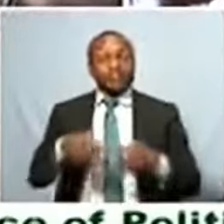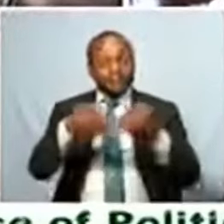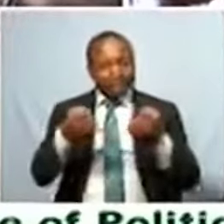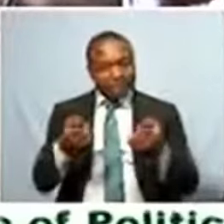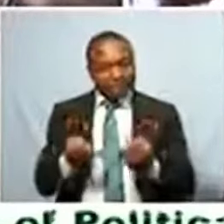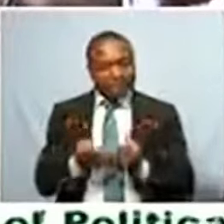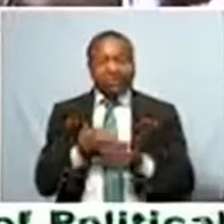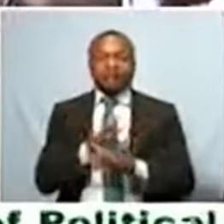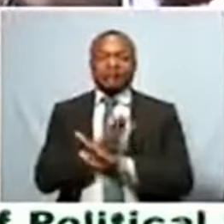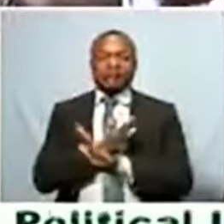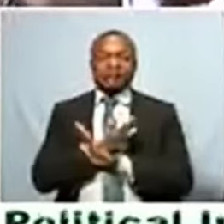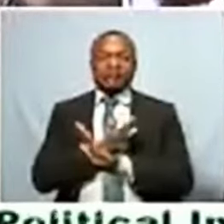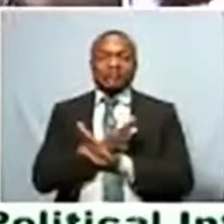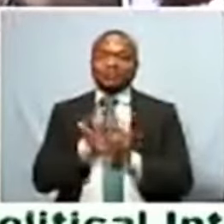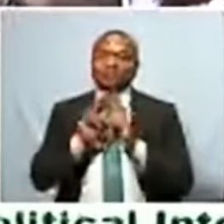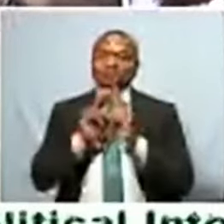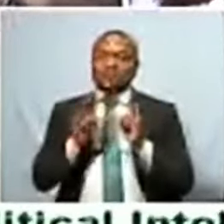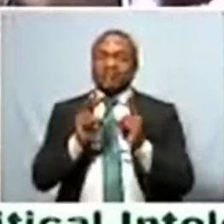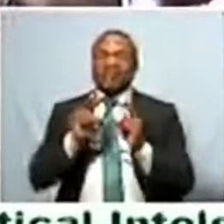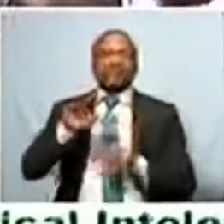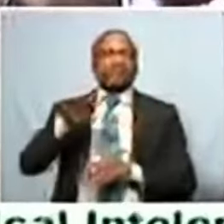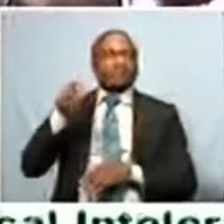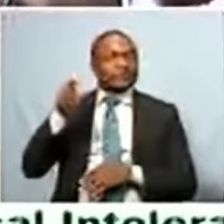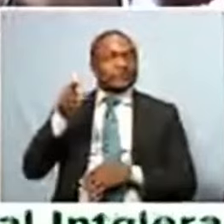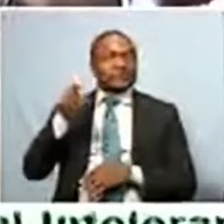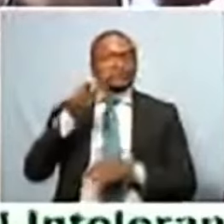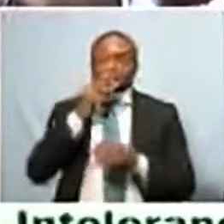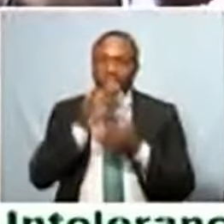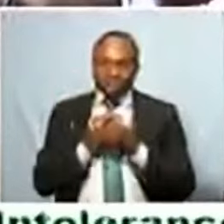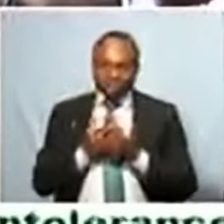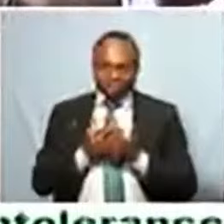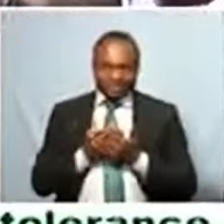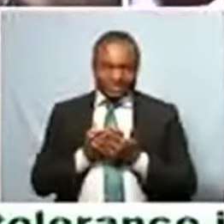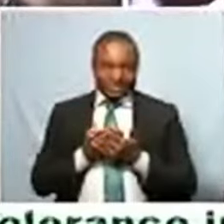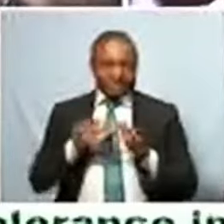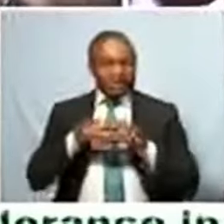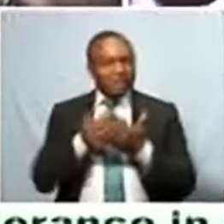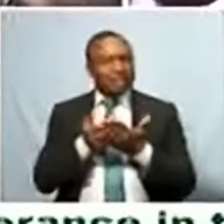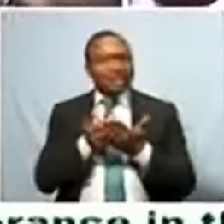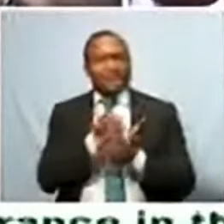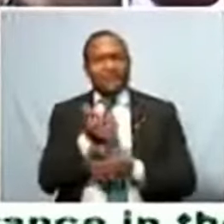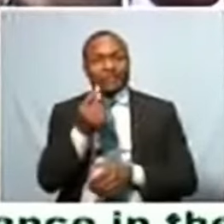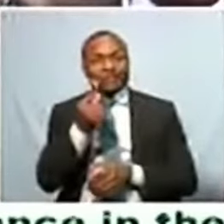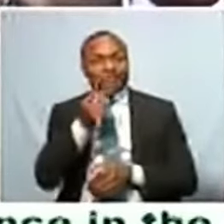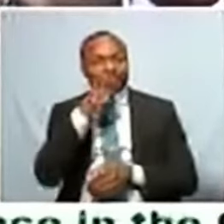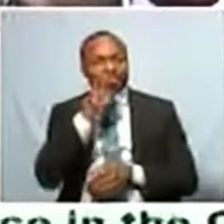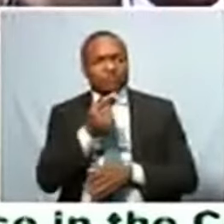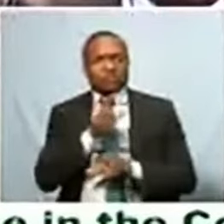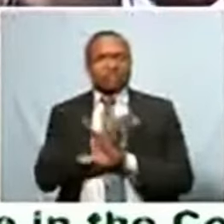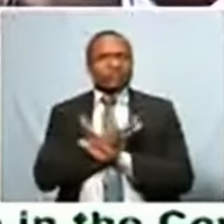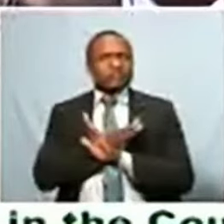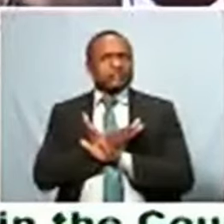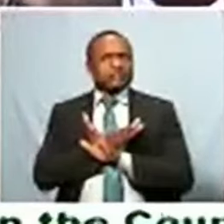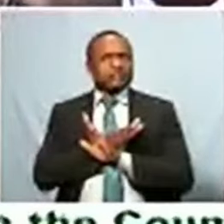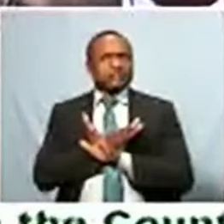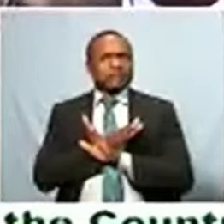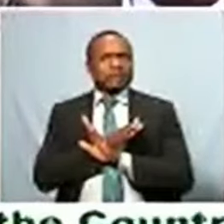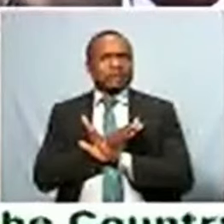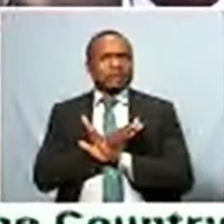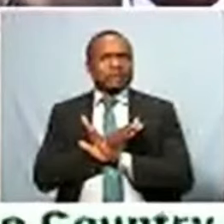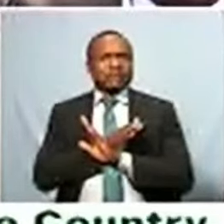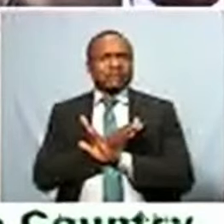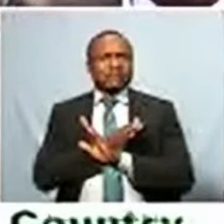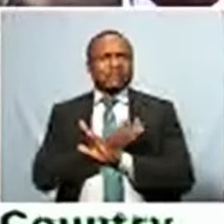environment in Zambia is very, very fair and absorbing. How can anyone say that Zambia has intolerance